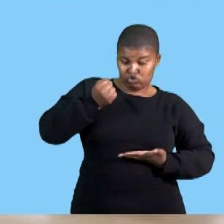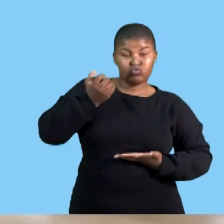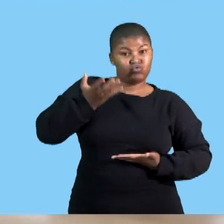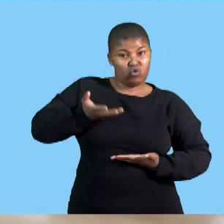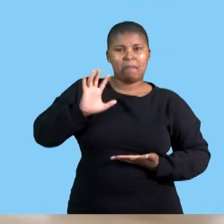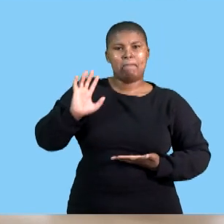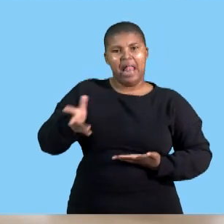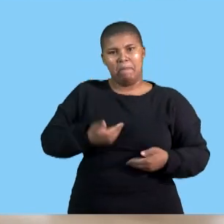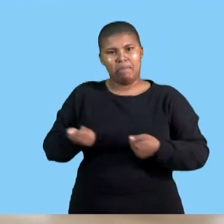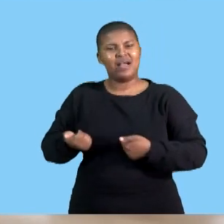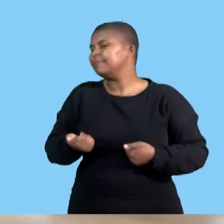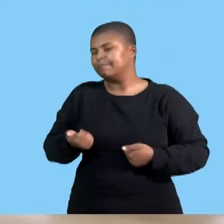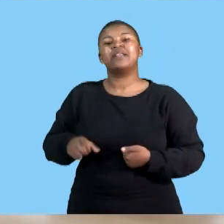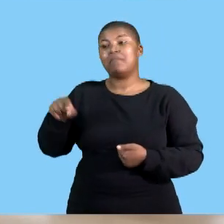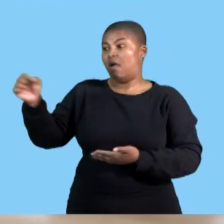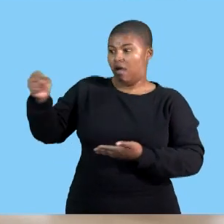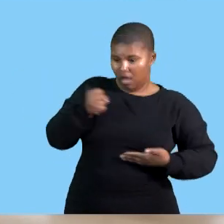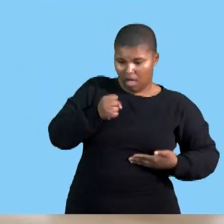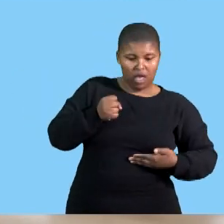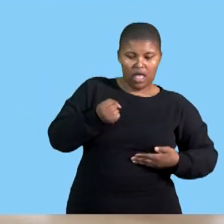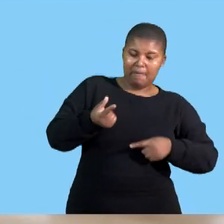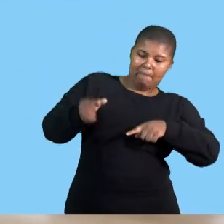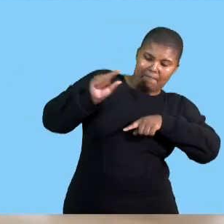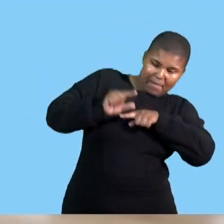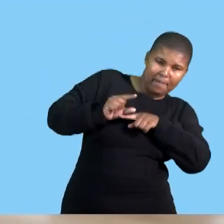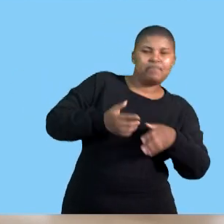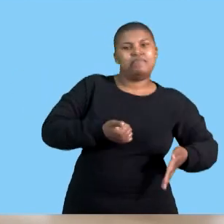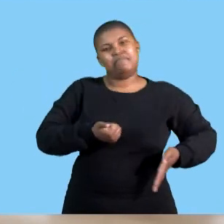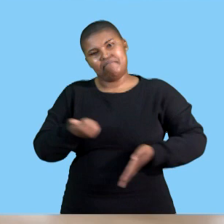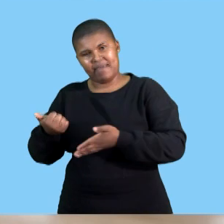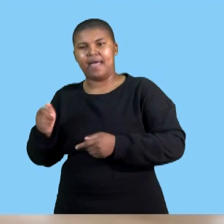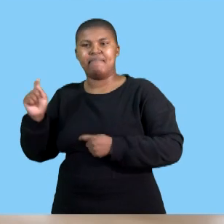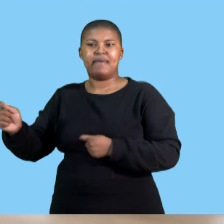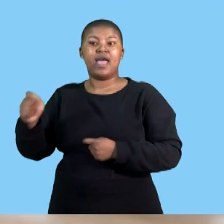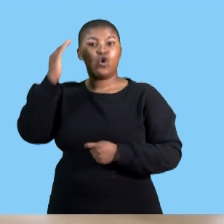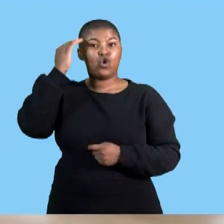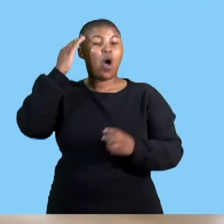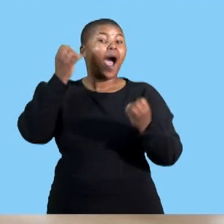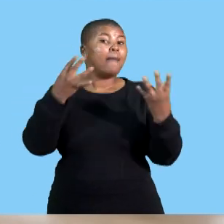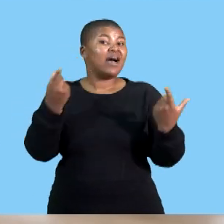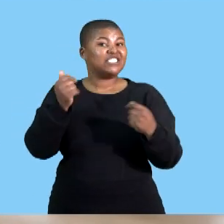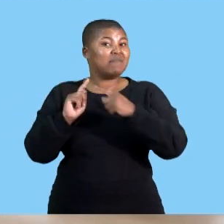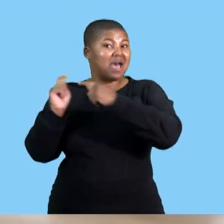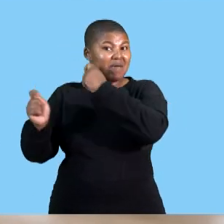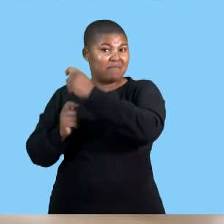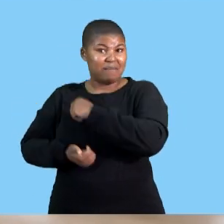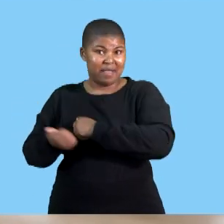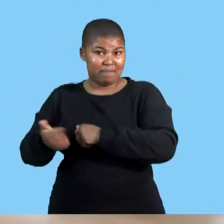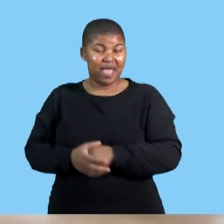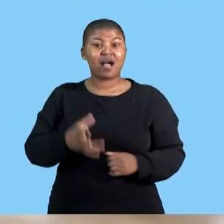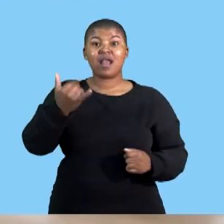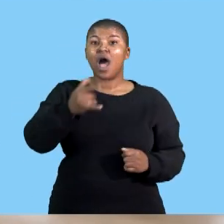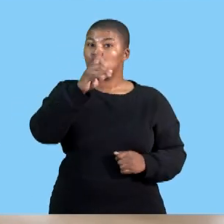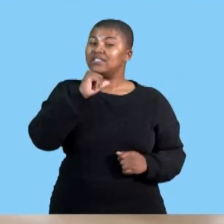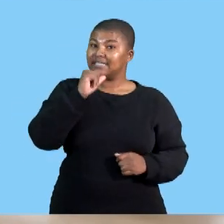to you by the bank. You actually have to also add the interest. Then you would know exactly how much money that you have to pay back.